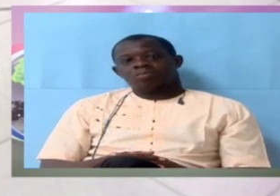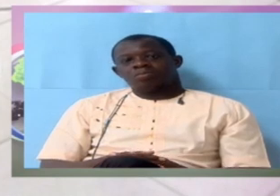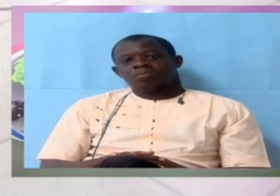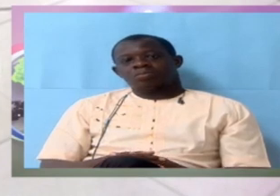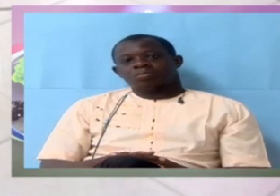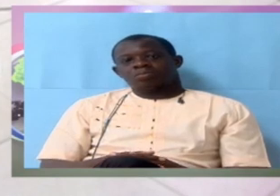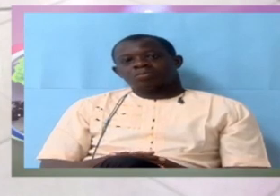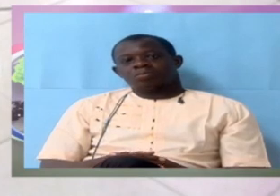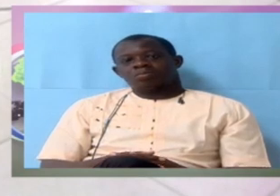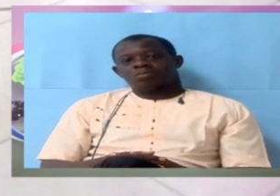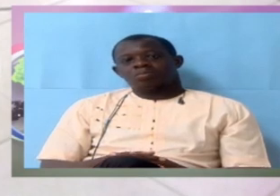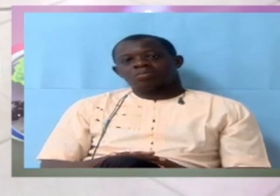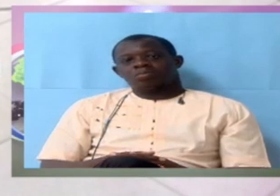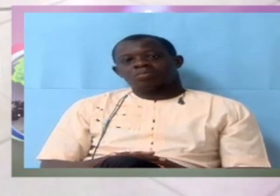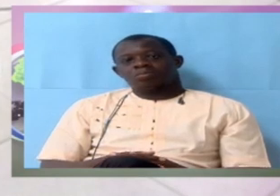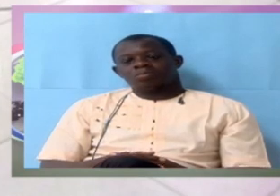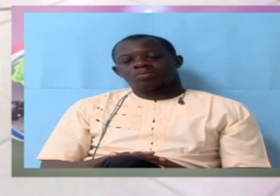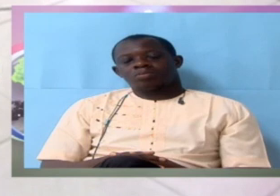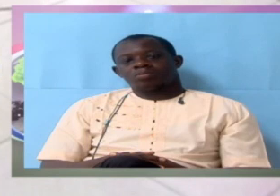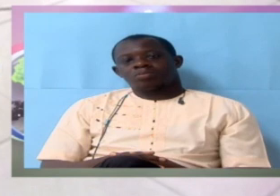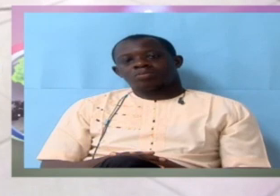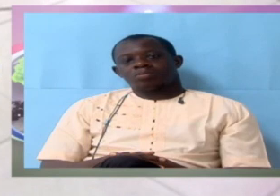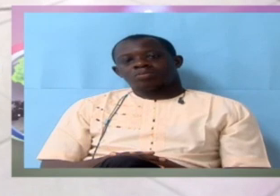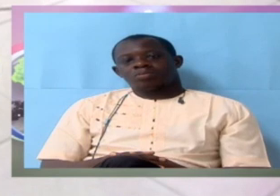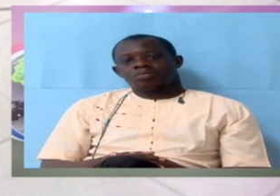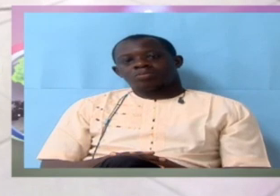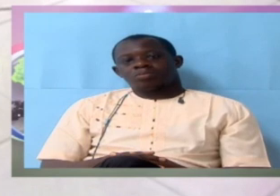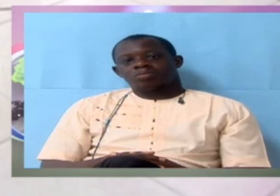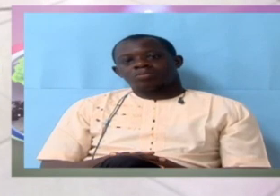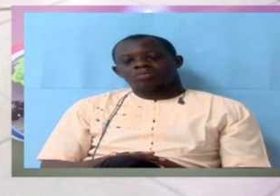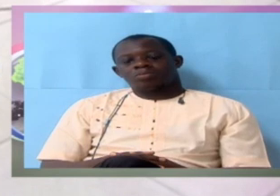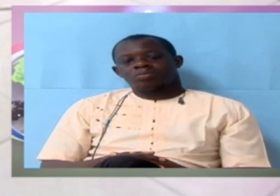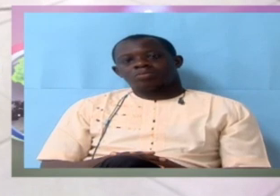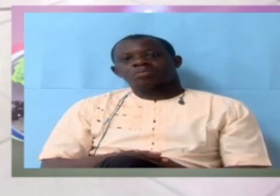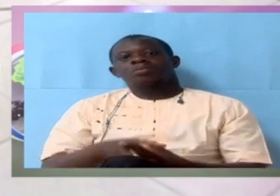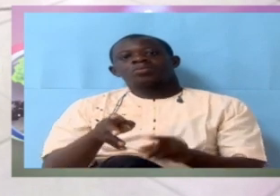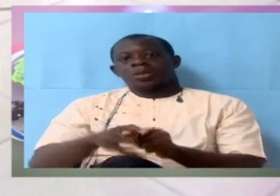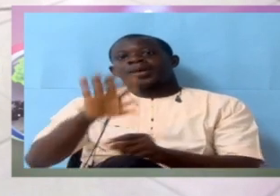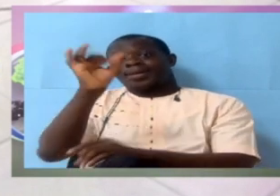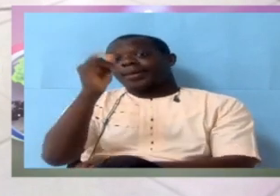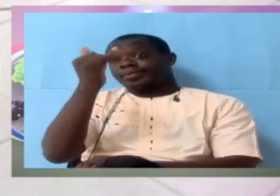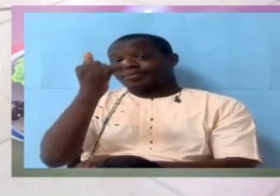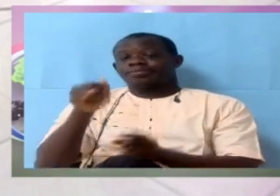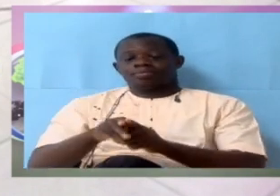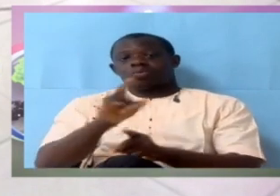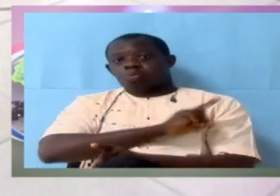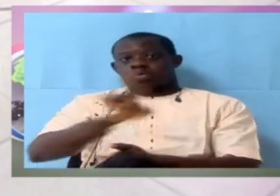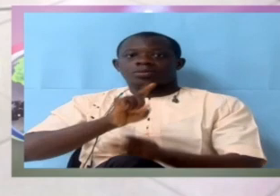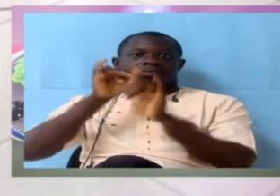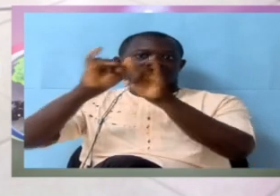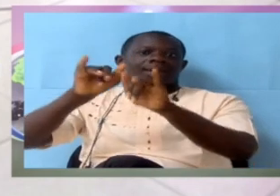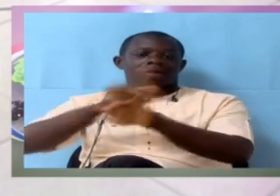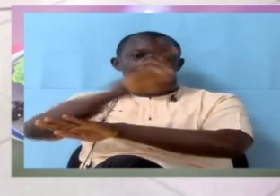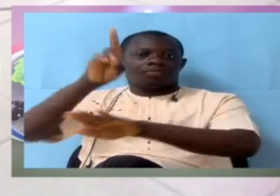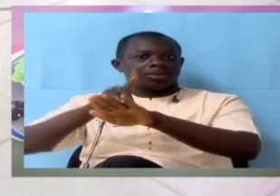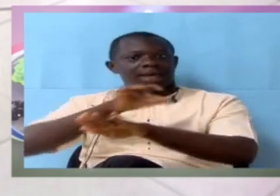Mo buka findi je mo la mo fanantine jubela fo janne karno bare ya jamme fawle fon. That's where we were staying, and we were made to